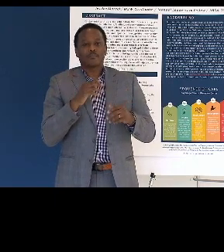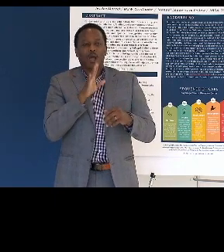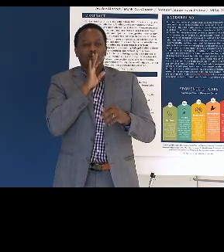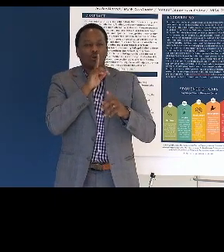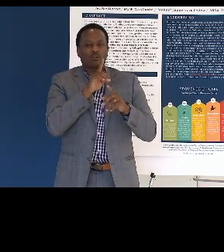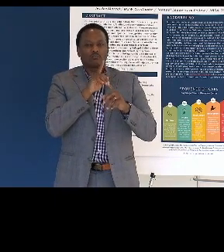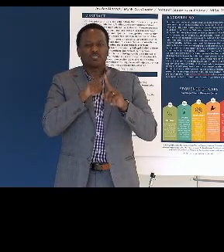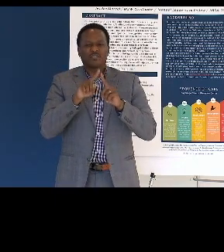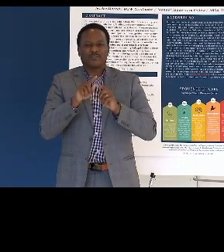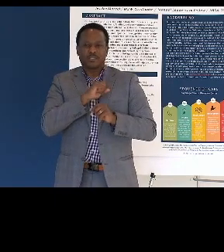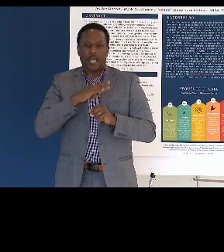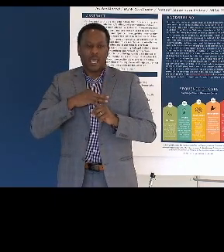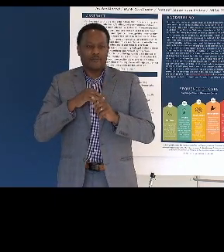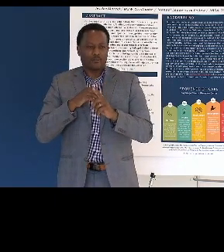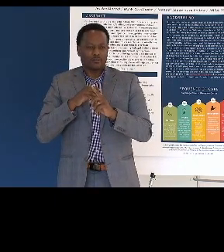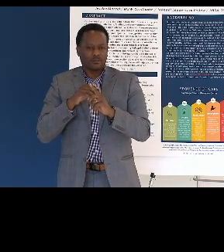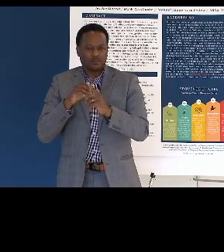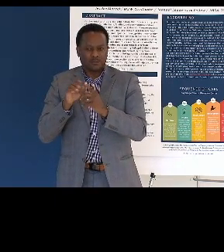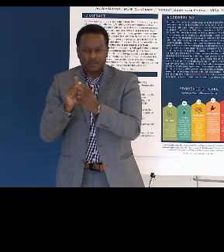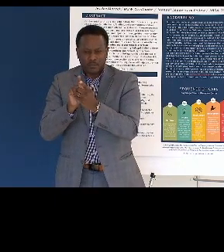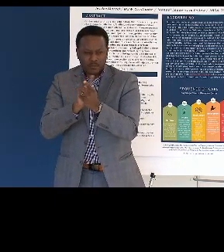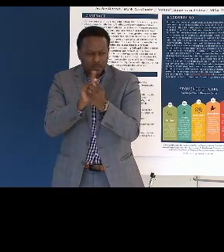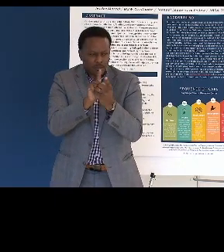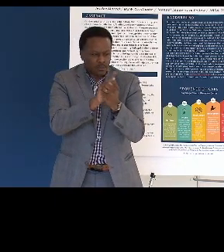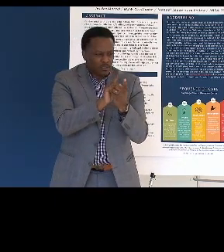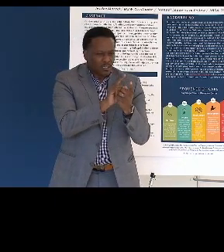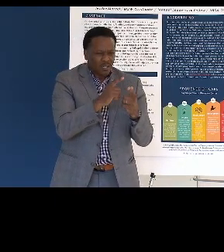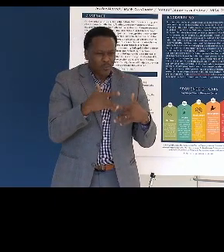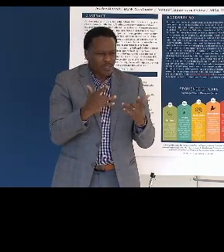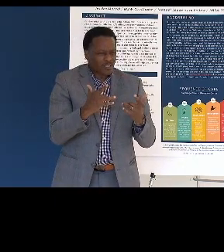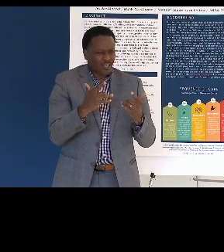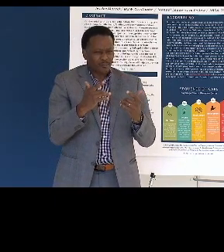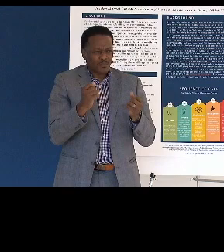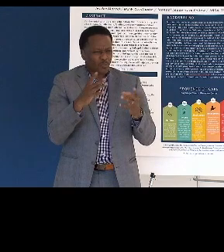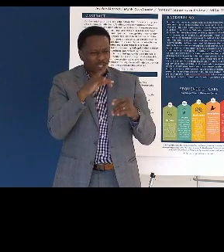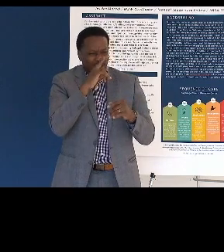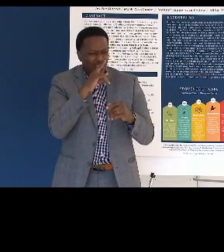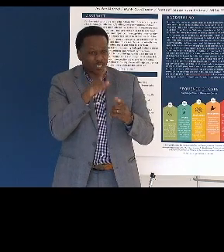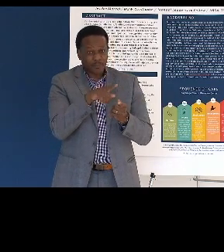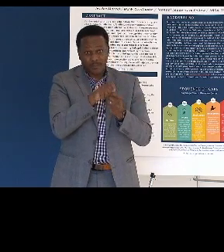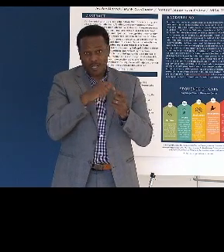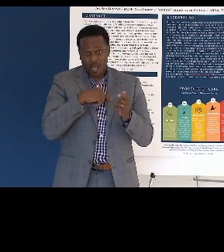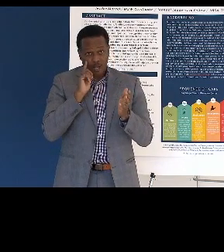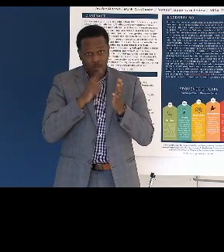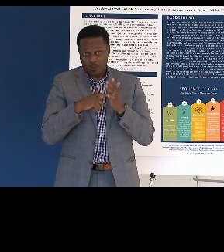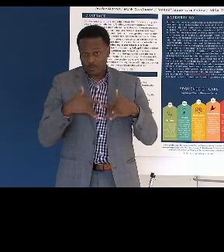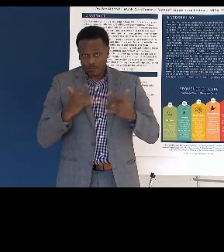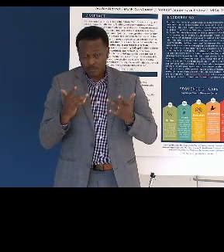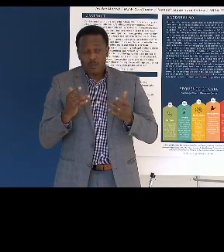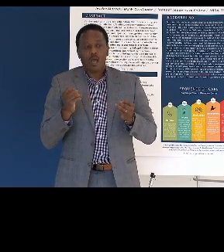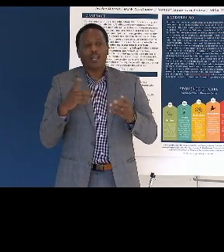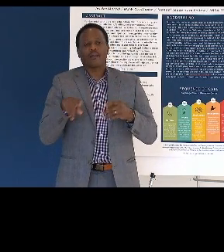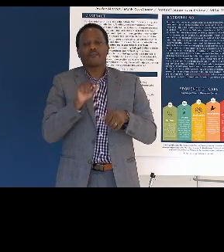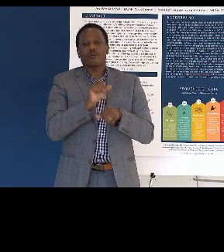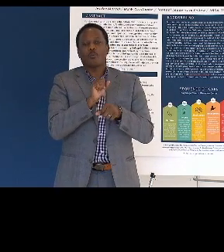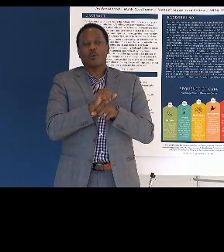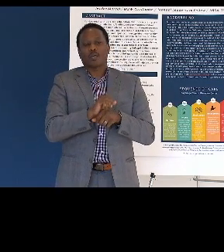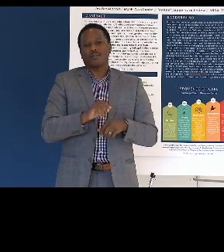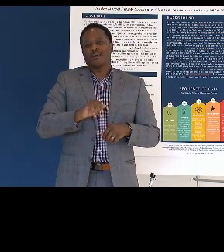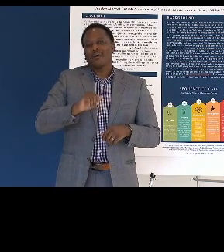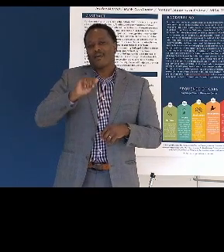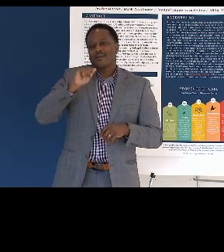the agency about like what's going on, why are there so many kids? Particularly what I noticed was that a lot of them were in the adolescent